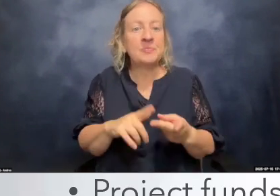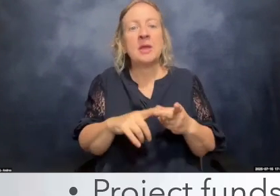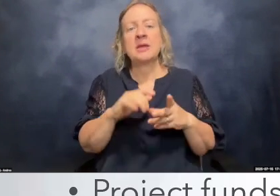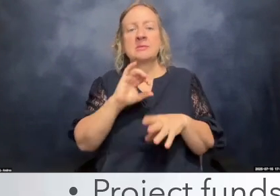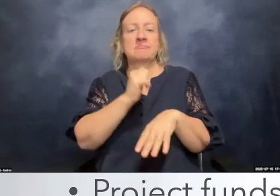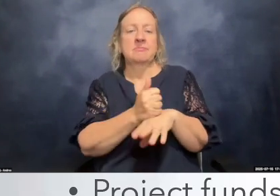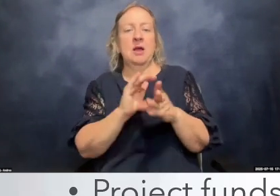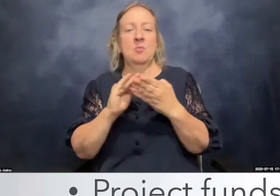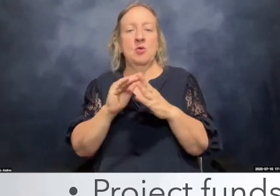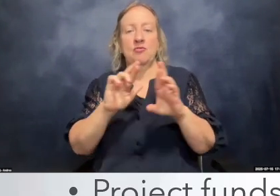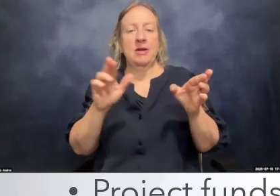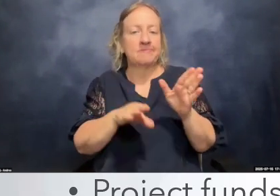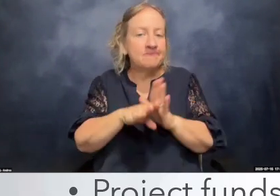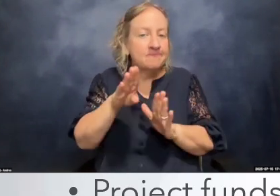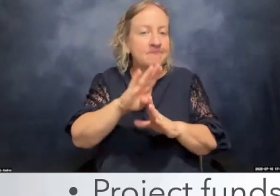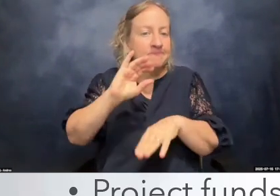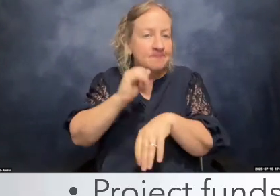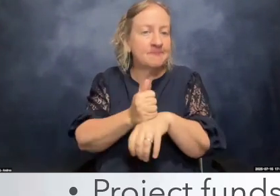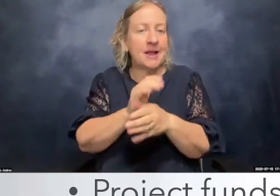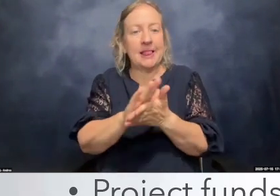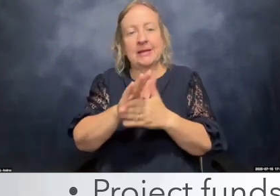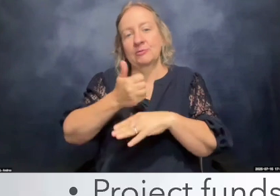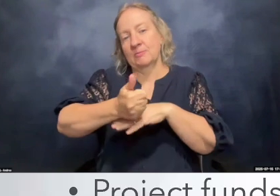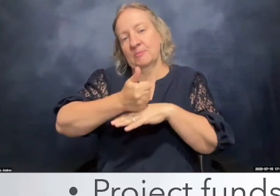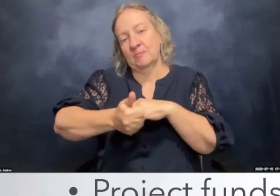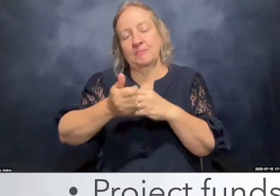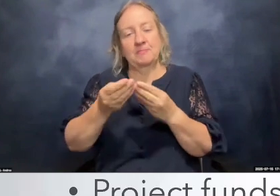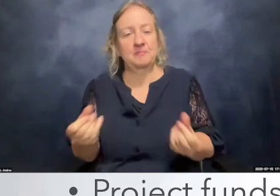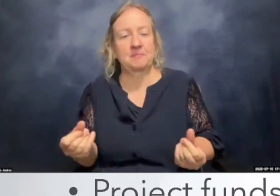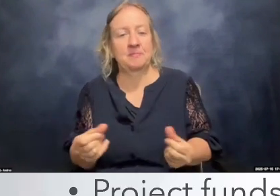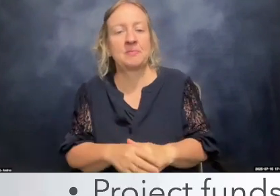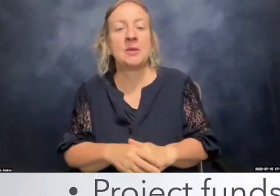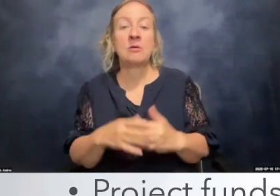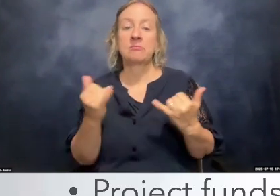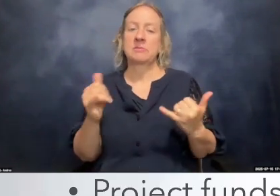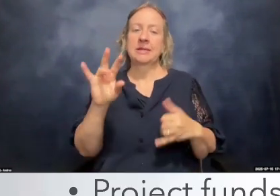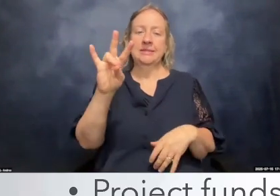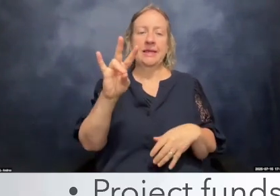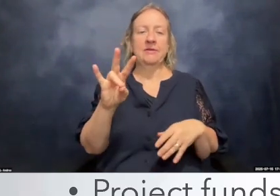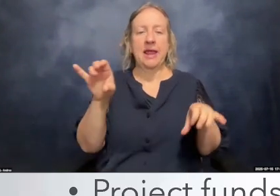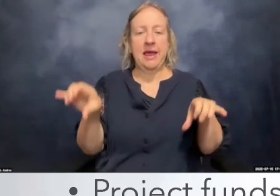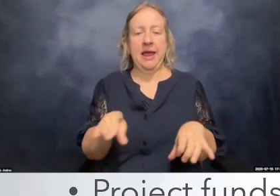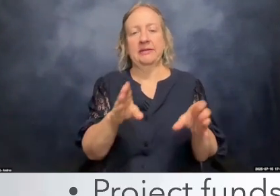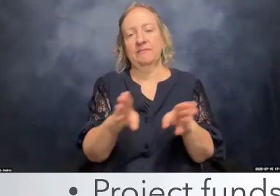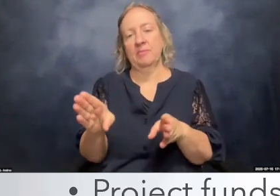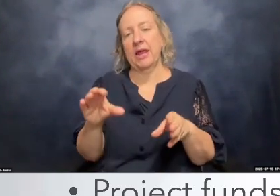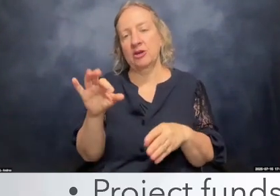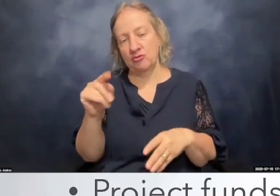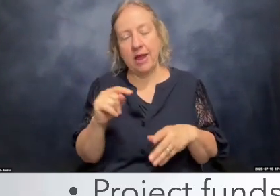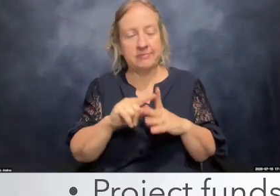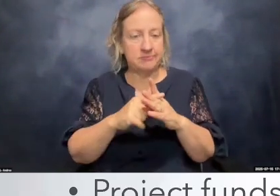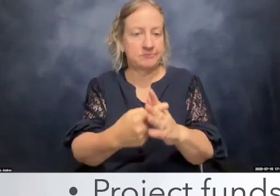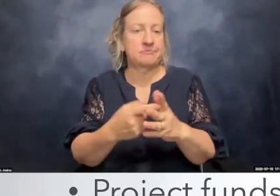solutions. So far, there are 7 active planning grants underway, 8 completed STEP planning